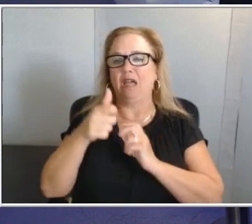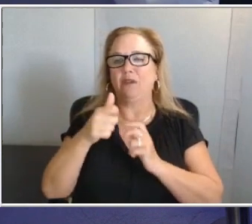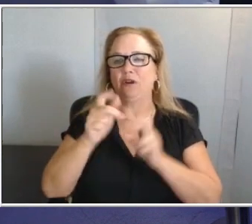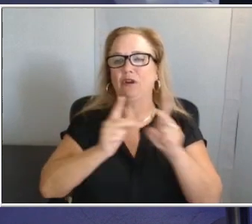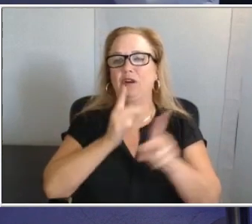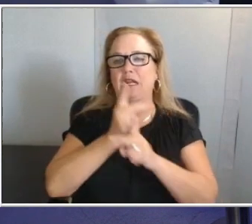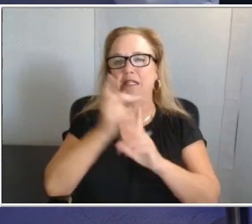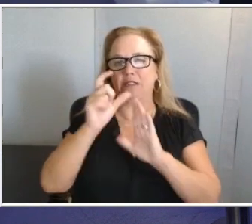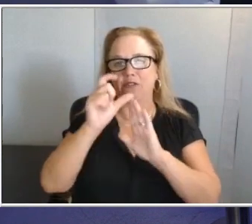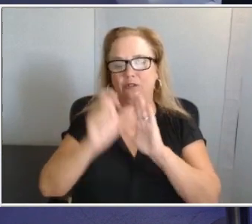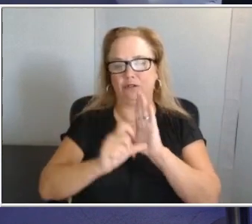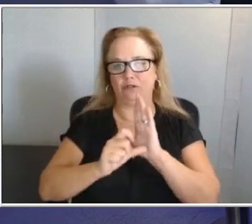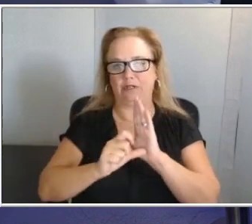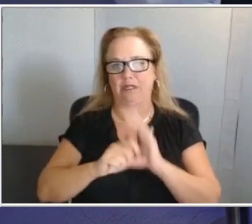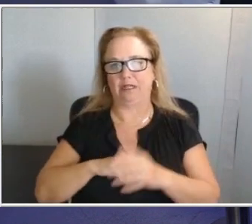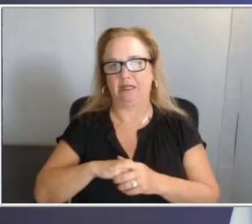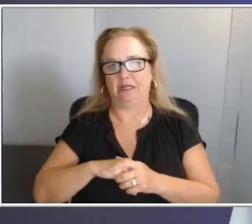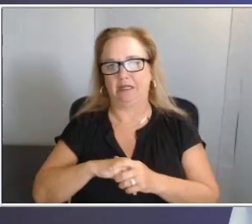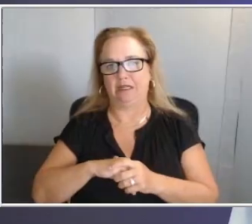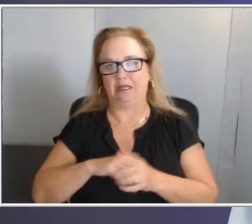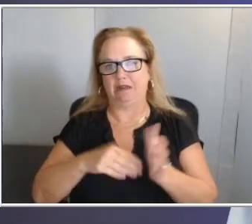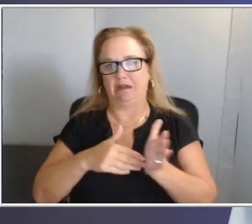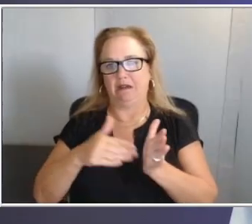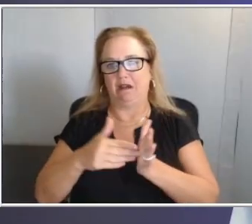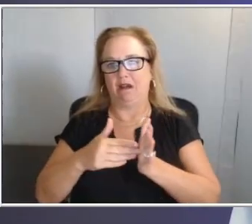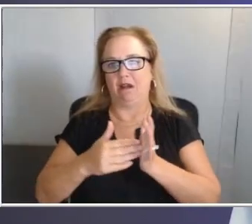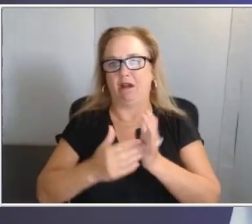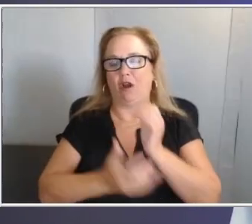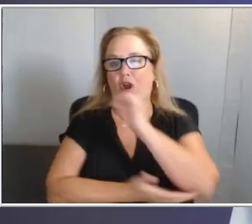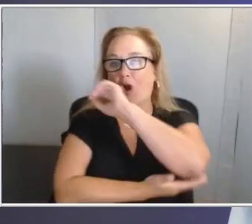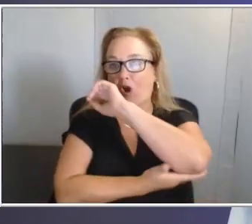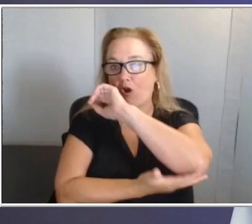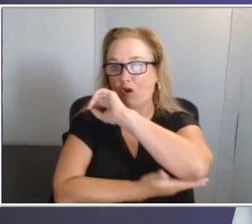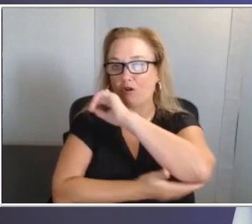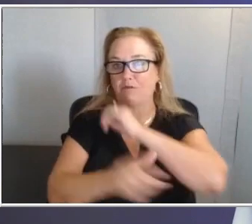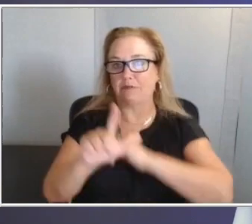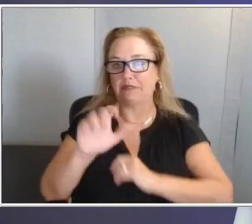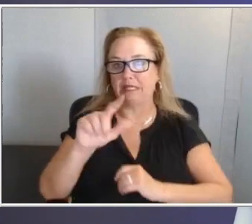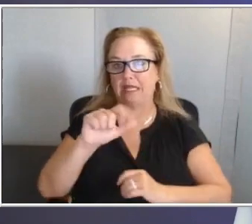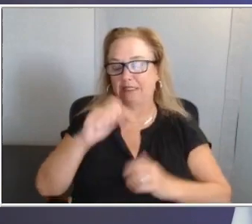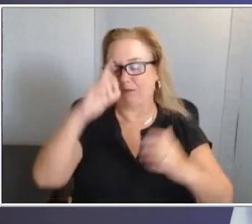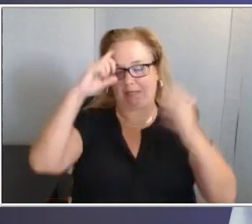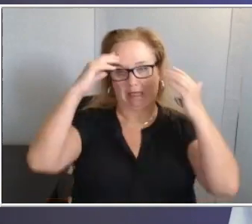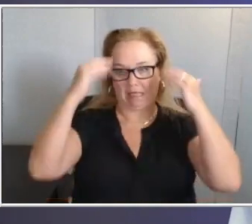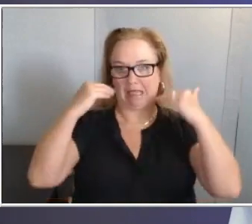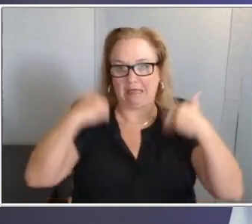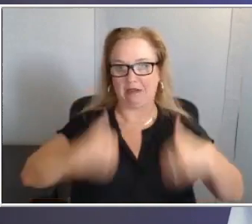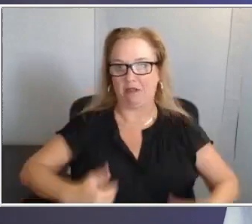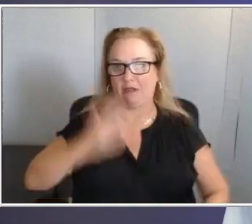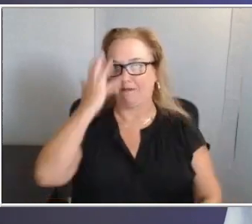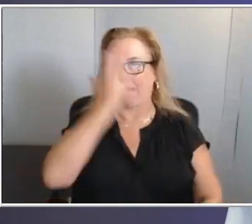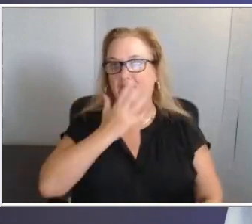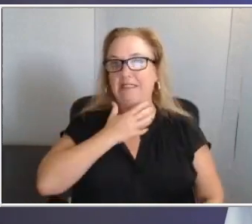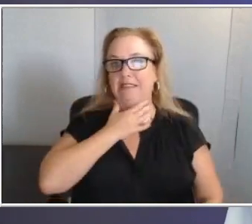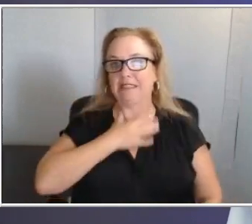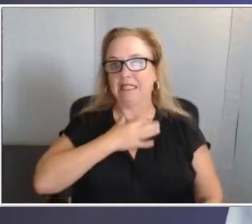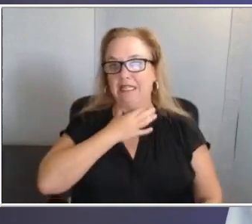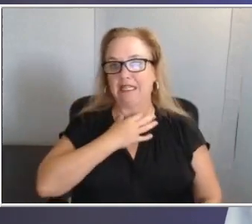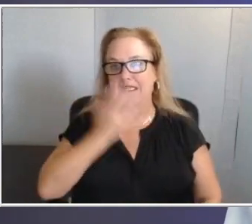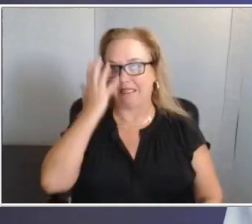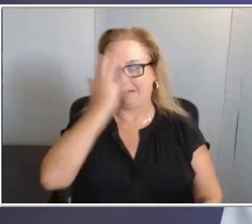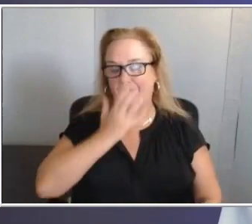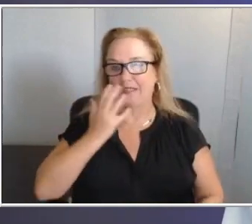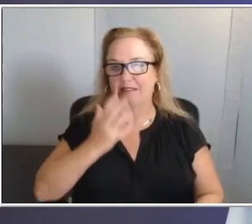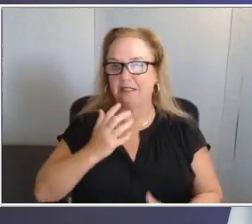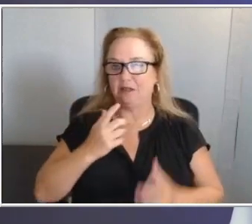removal surgeries, Dr. D'Souza? Often it's the arms and the legs, head to toe, really, sometimes the face, the neck. The face? The face What do you do too. on